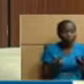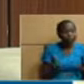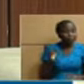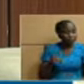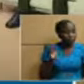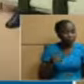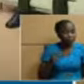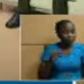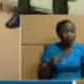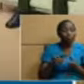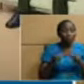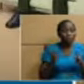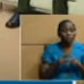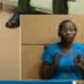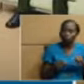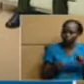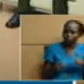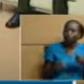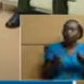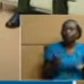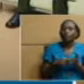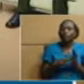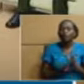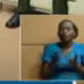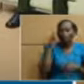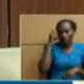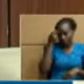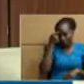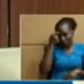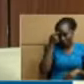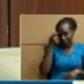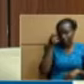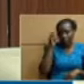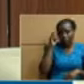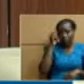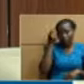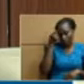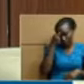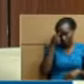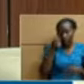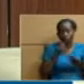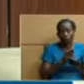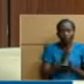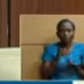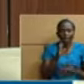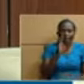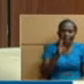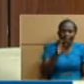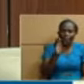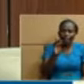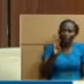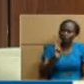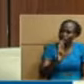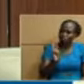you have droughts, you have... Yes, exactly. And therefore the government has earmarked 80 billion shillings